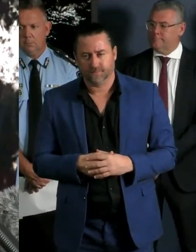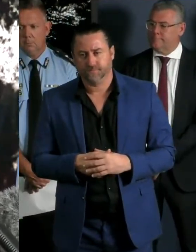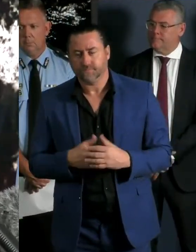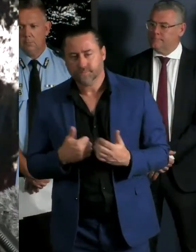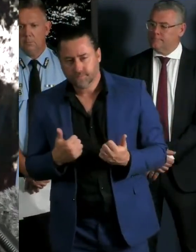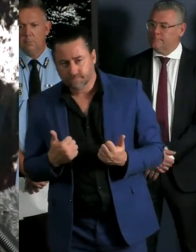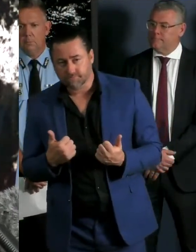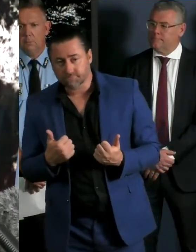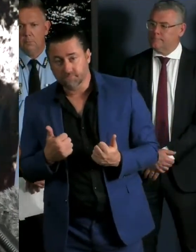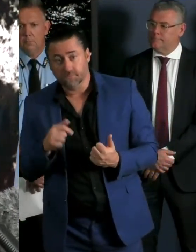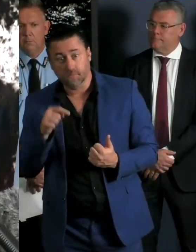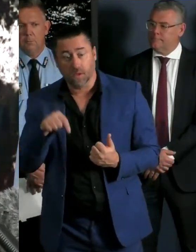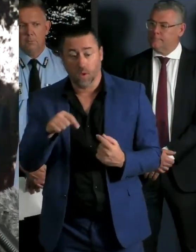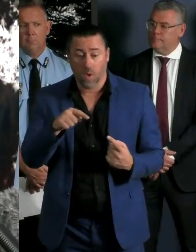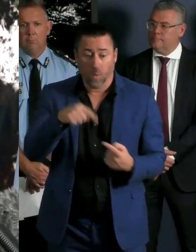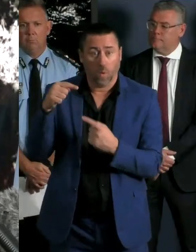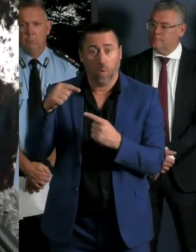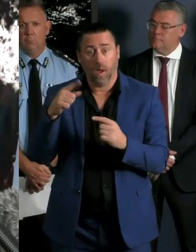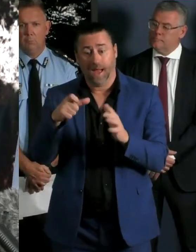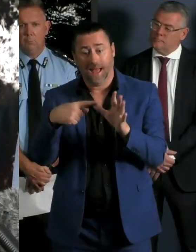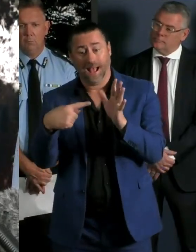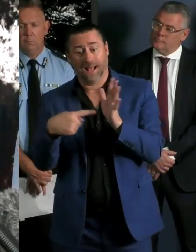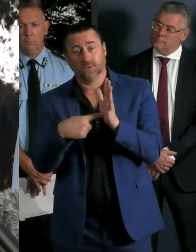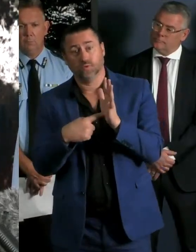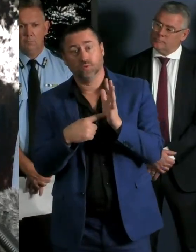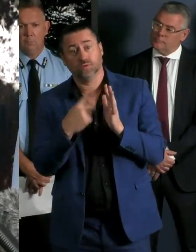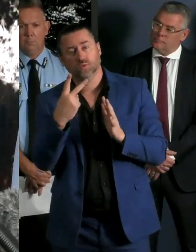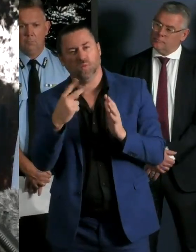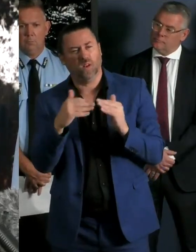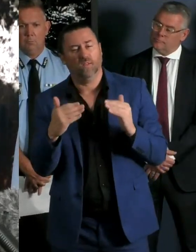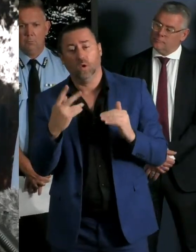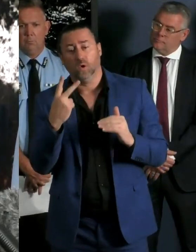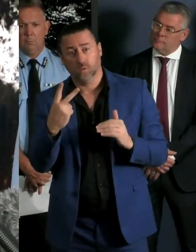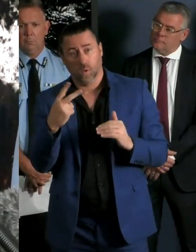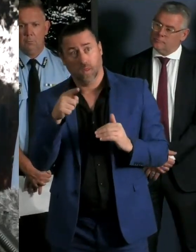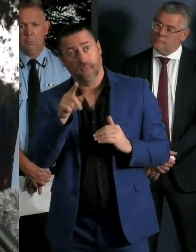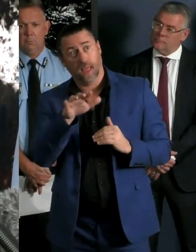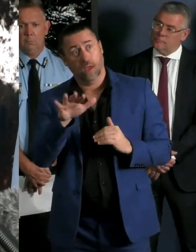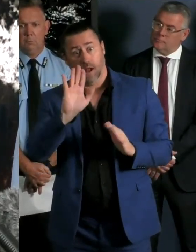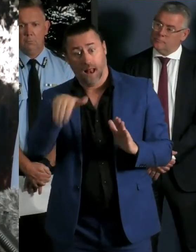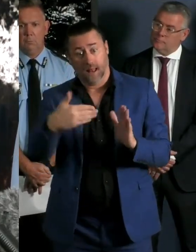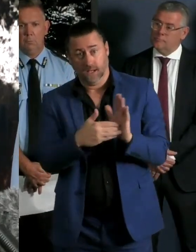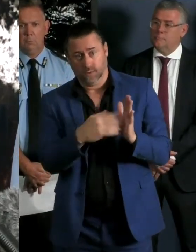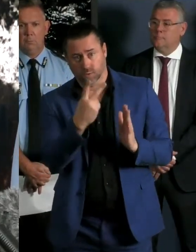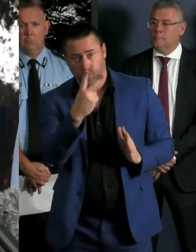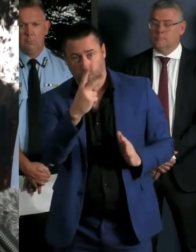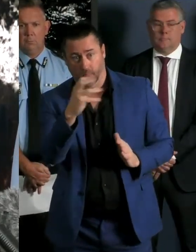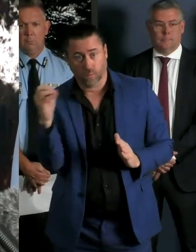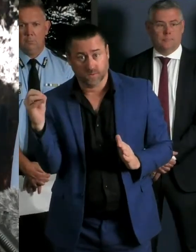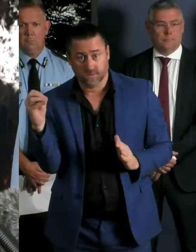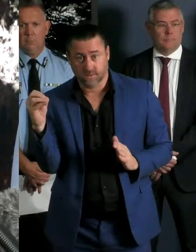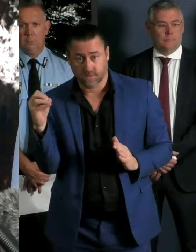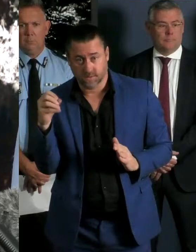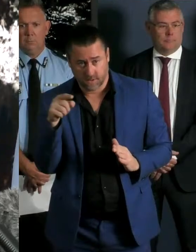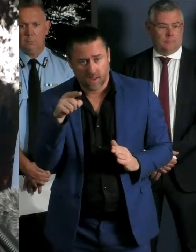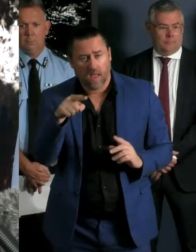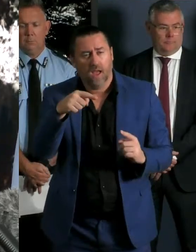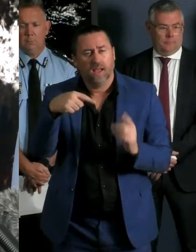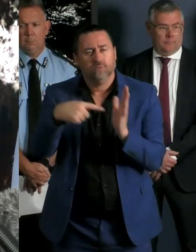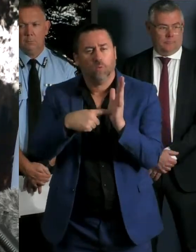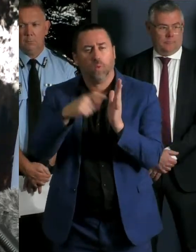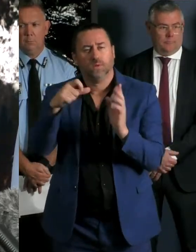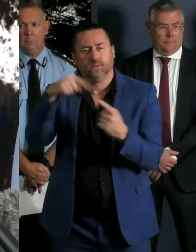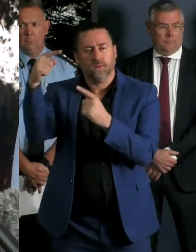So we haven't seen a Category 2 system in this specific area since 2000. So that was Tropical